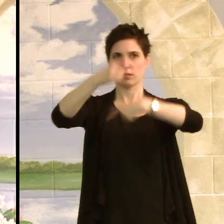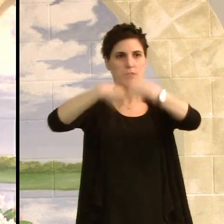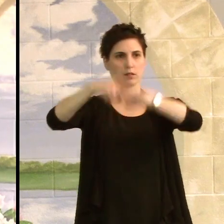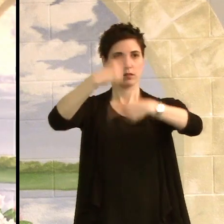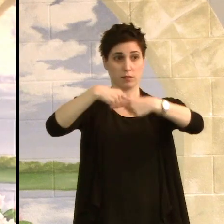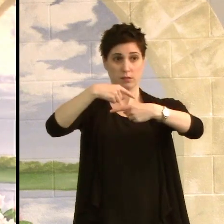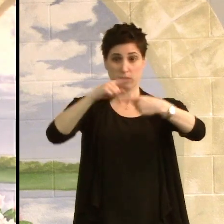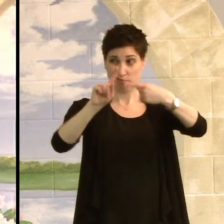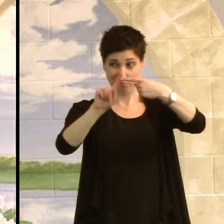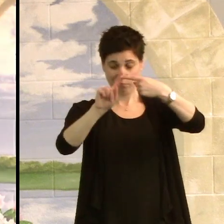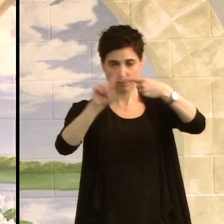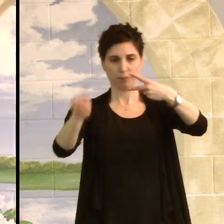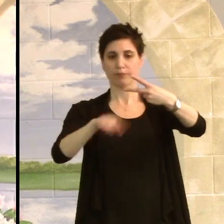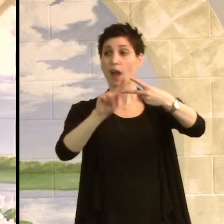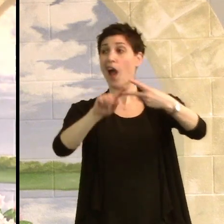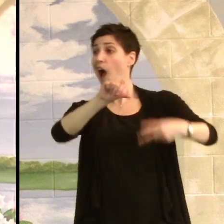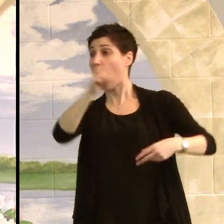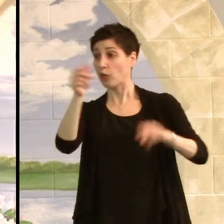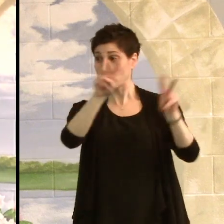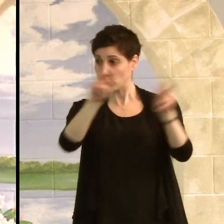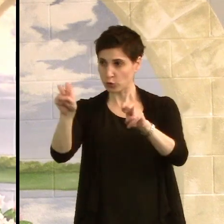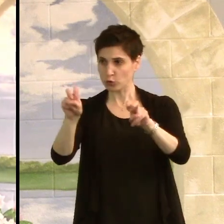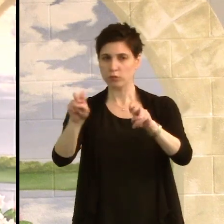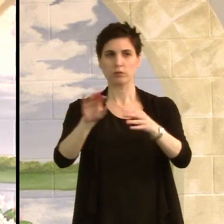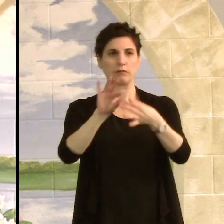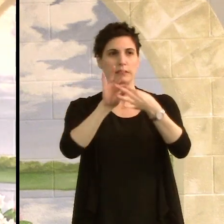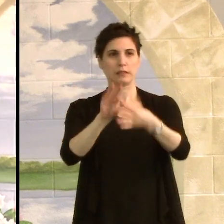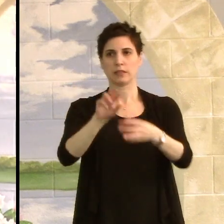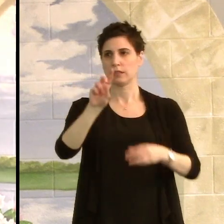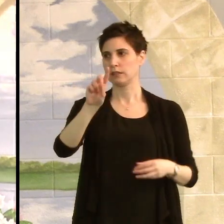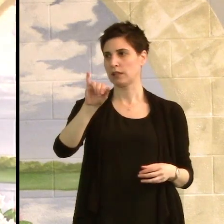concerns what we call diagnosis.